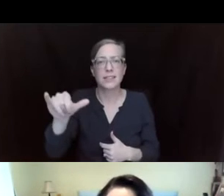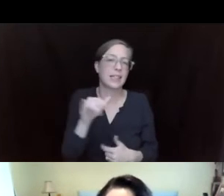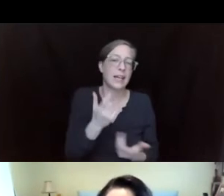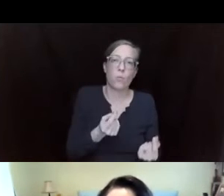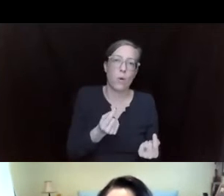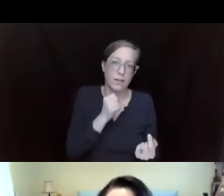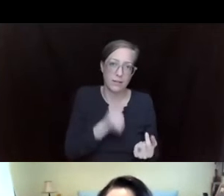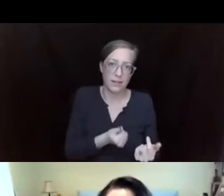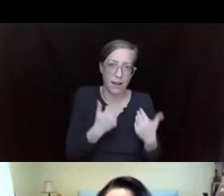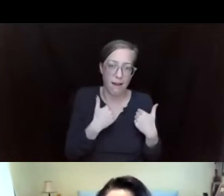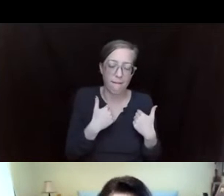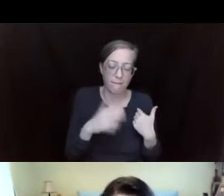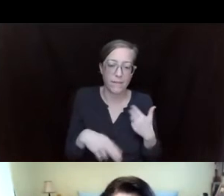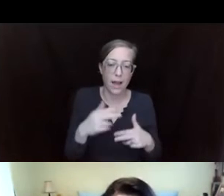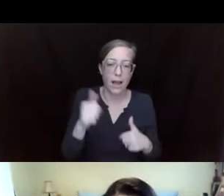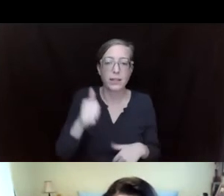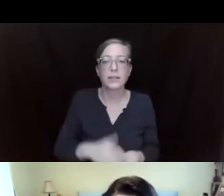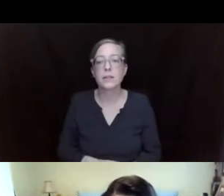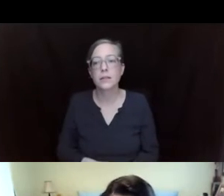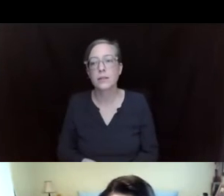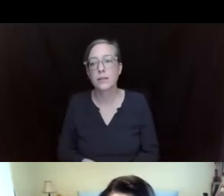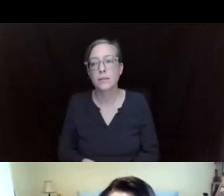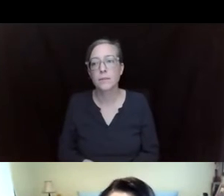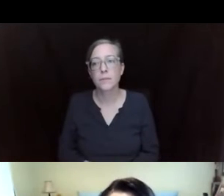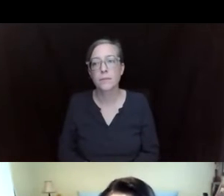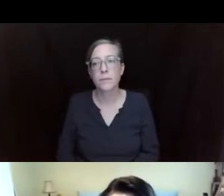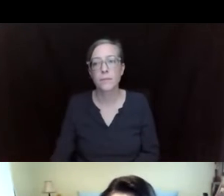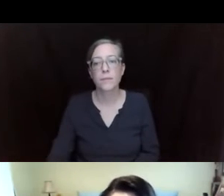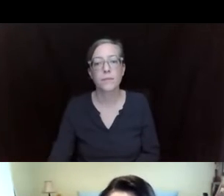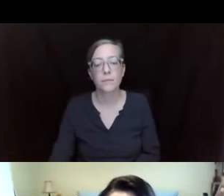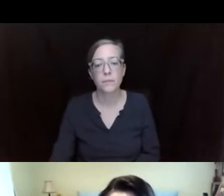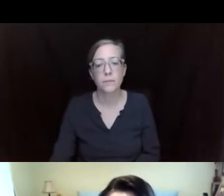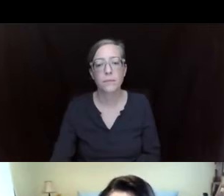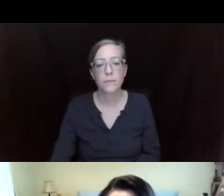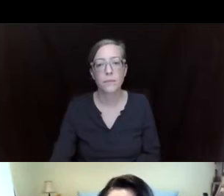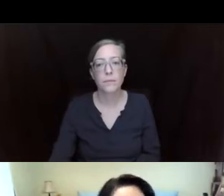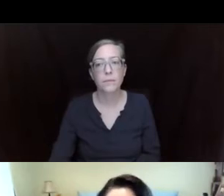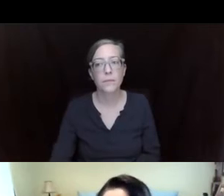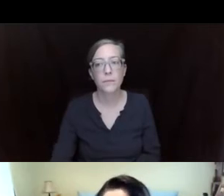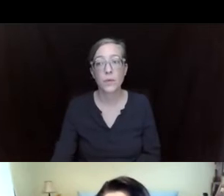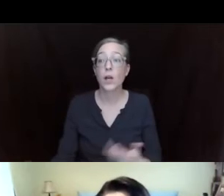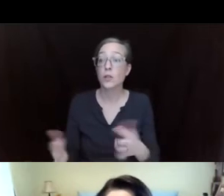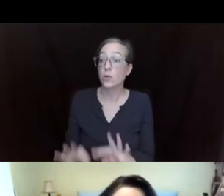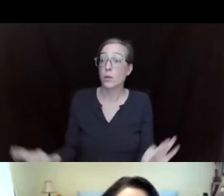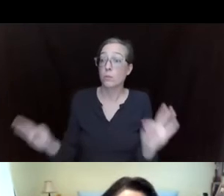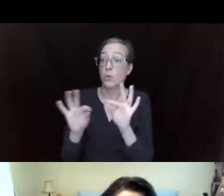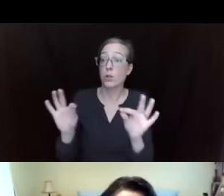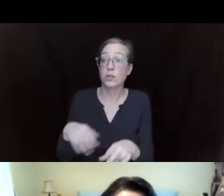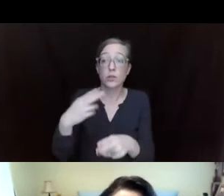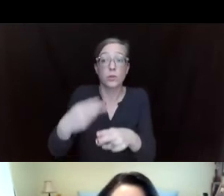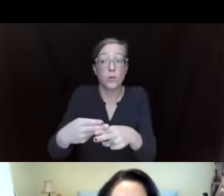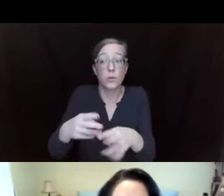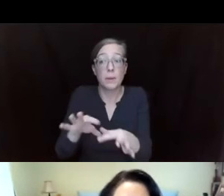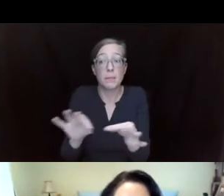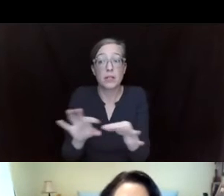is actually starting at the walls. A very important characteristic to mention about electrosmotic flow, only works in